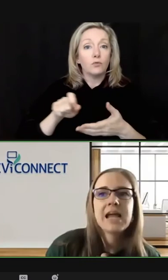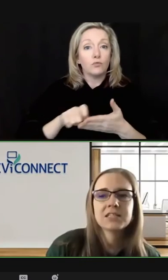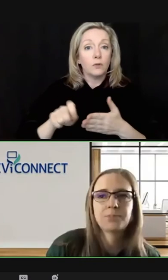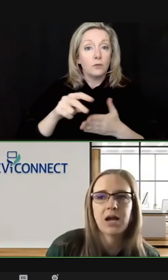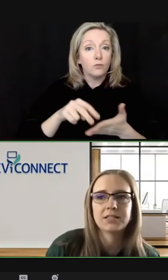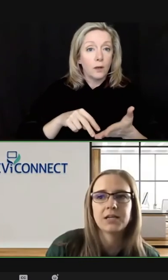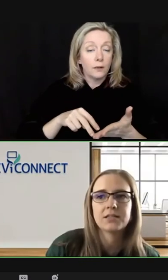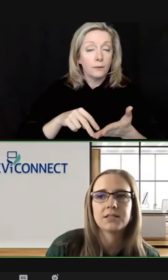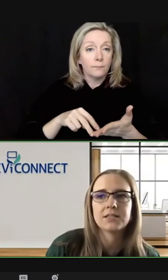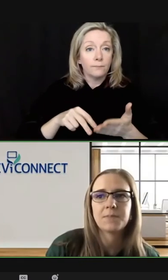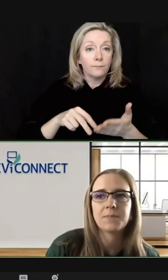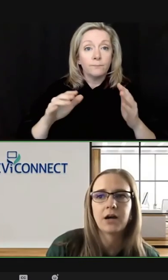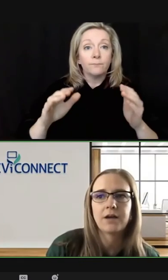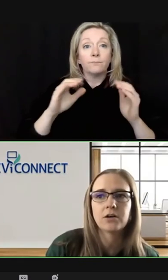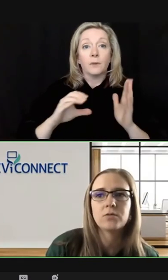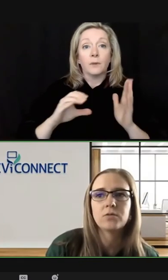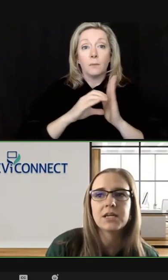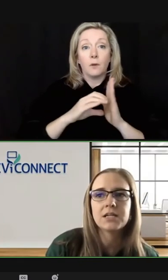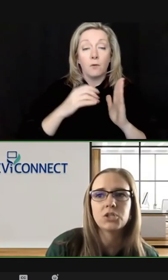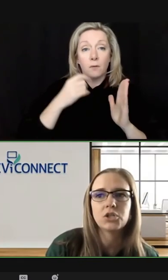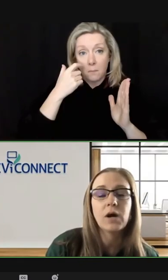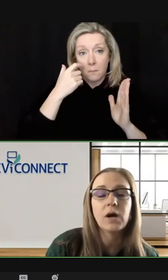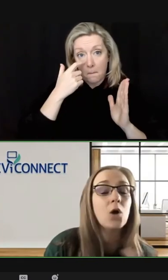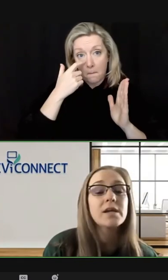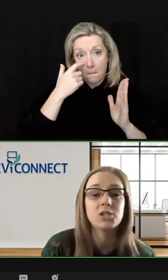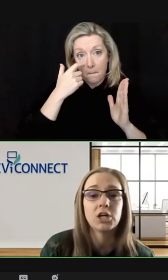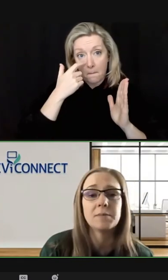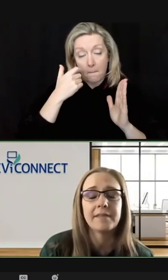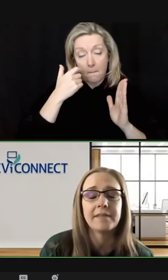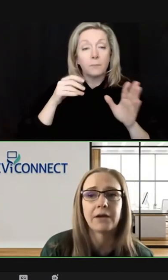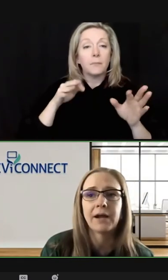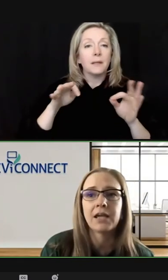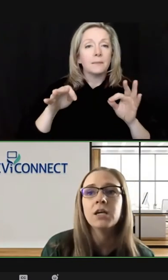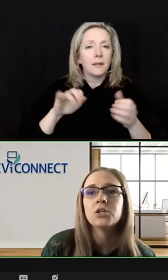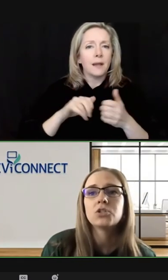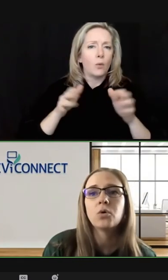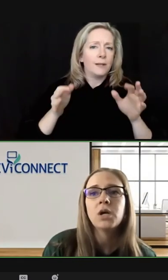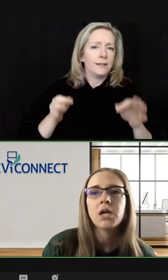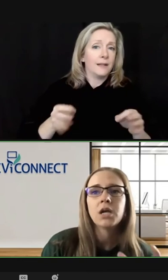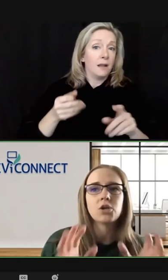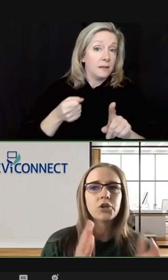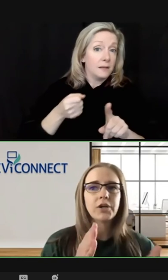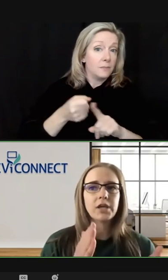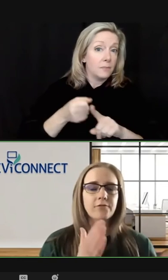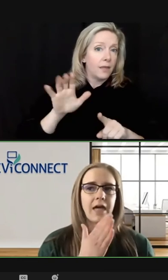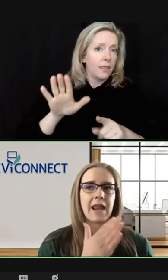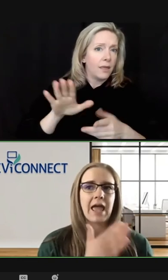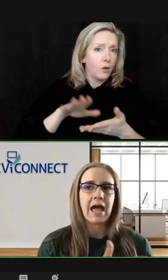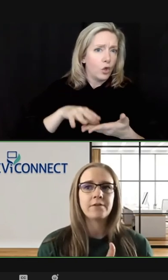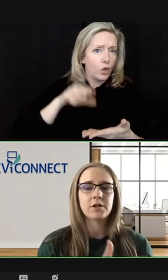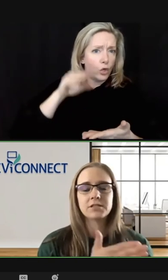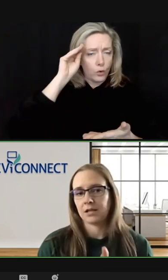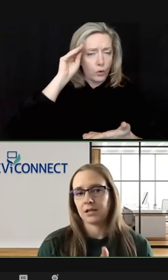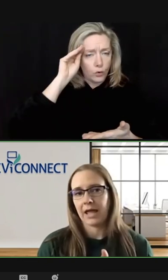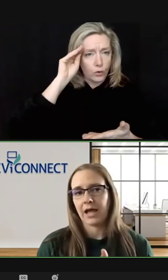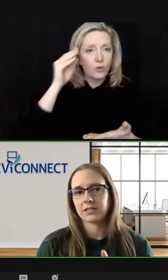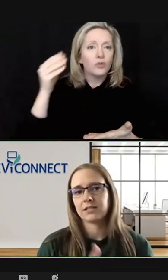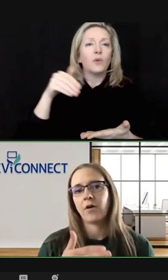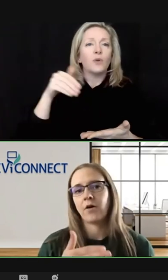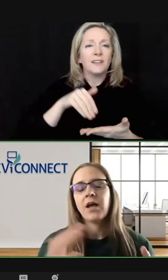this next process, this next paragraph here goes into how we determine that, right? So you're looking for that